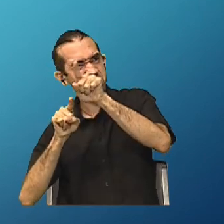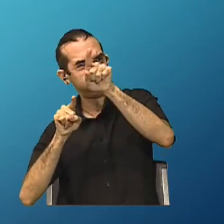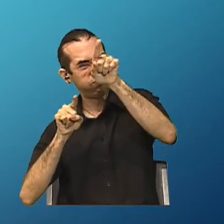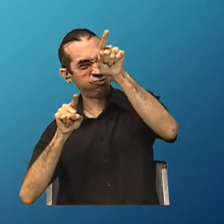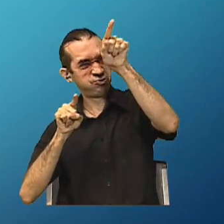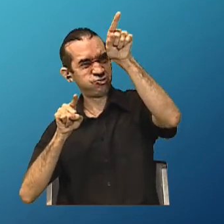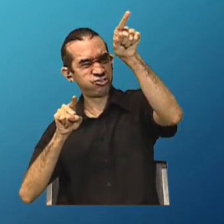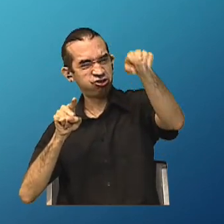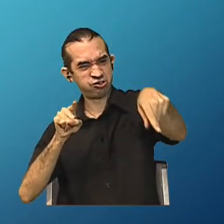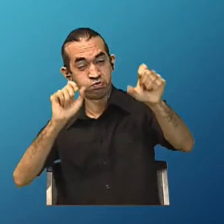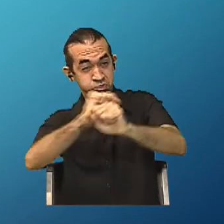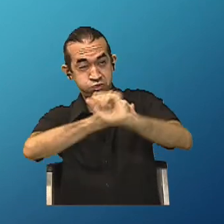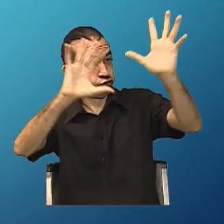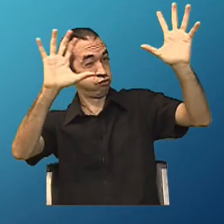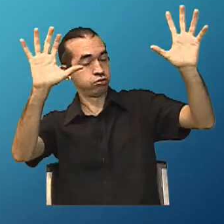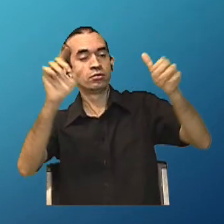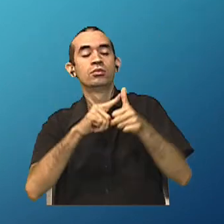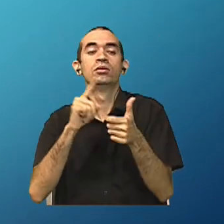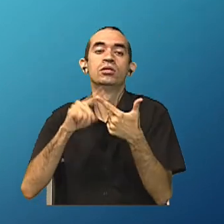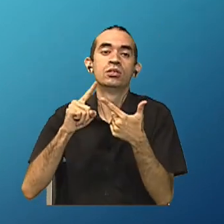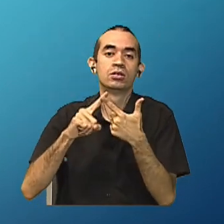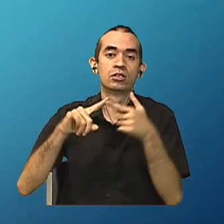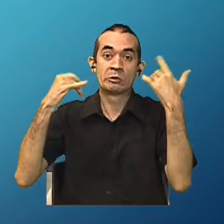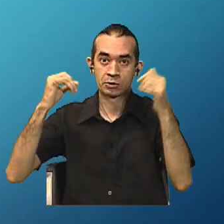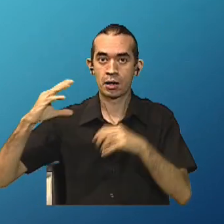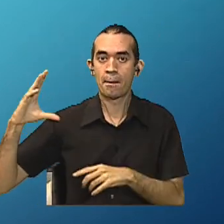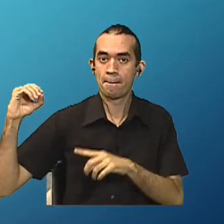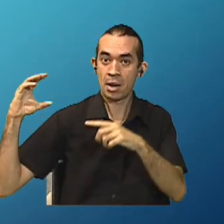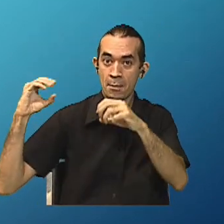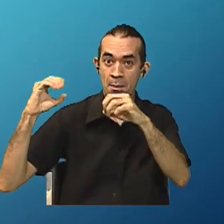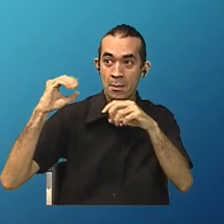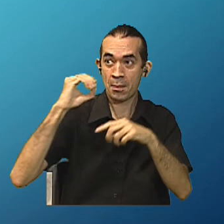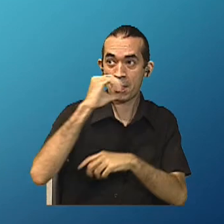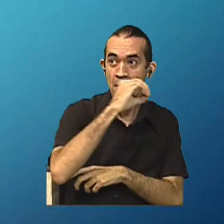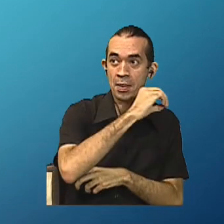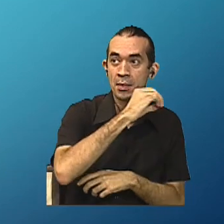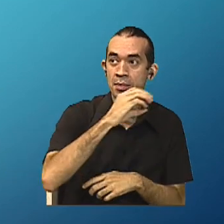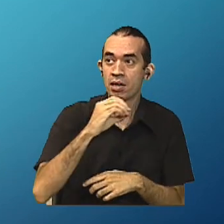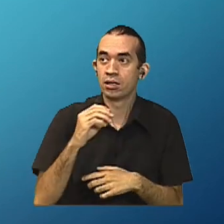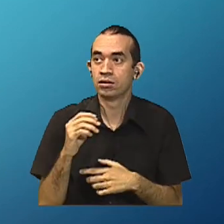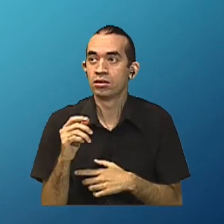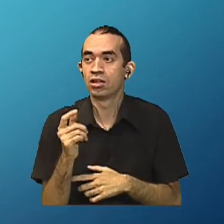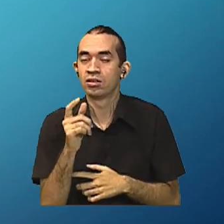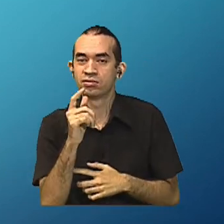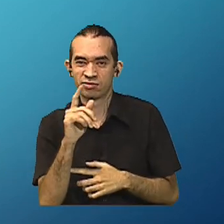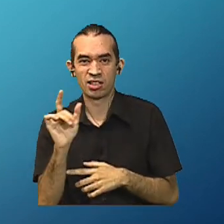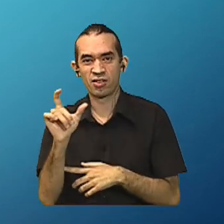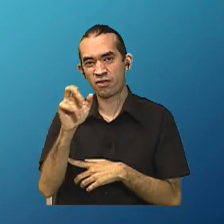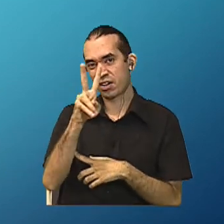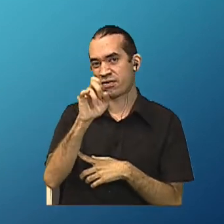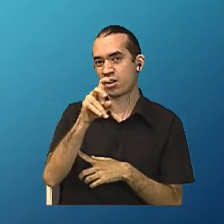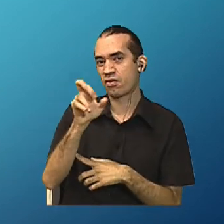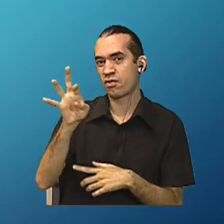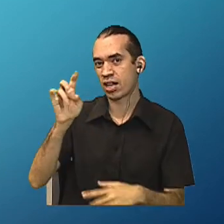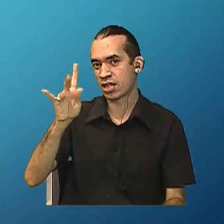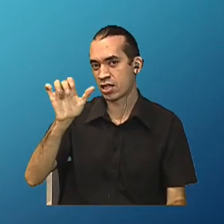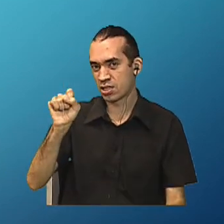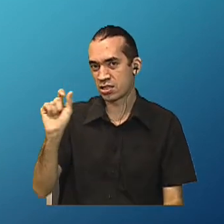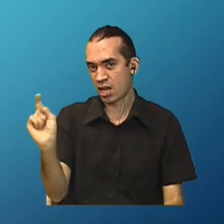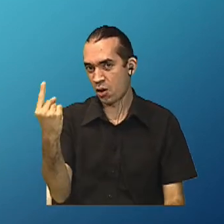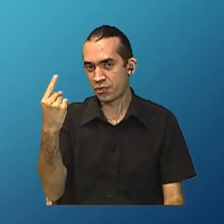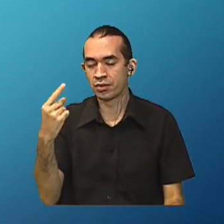by playing Pac-Man and River Raiders alone, by drawing pictures and writing